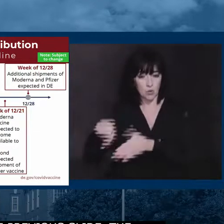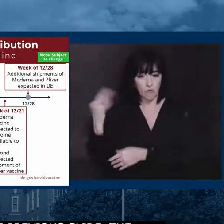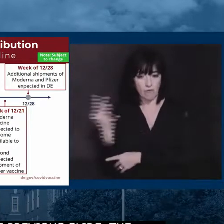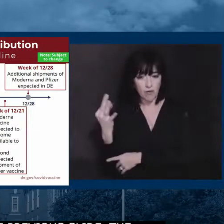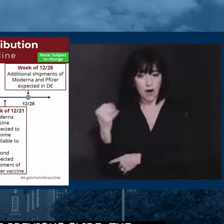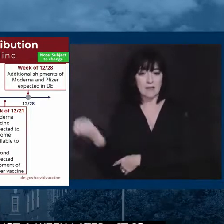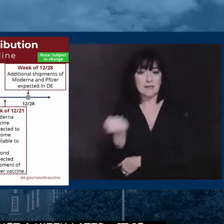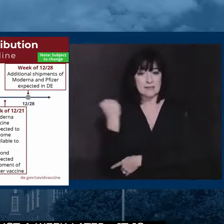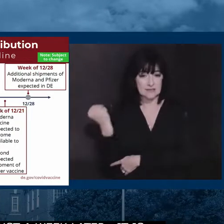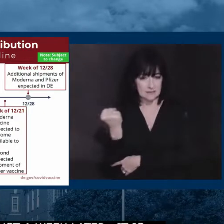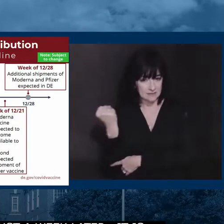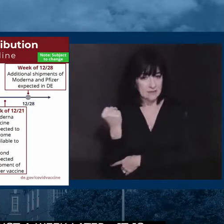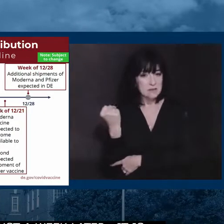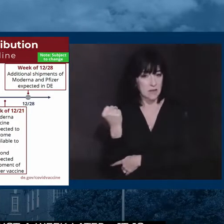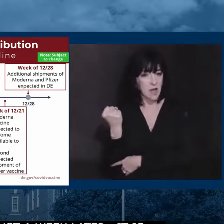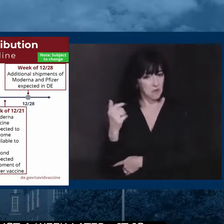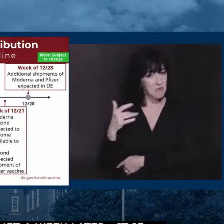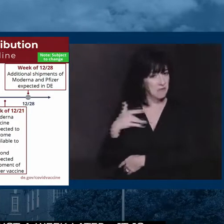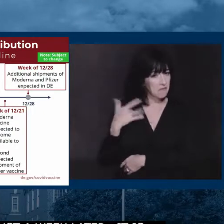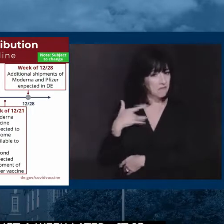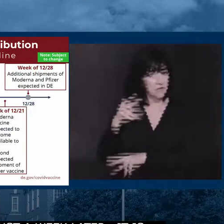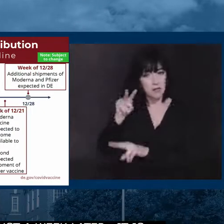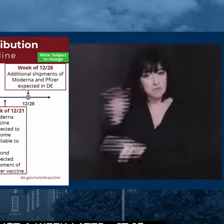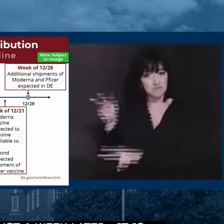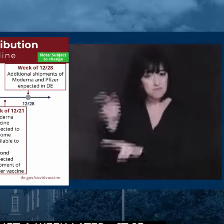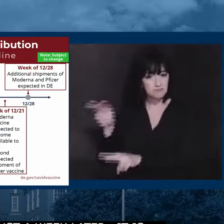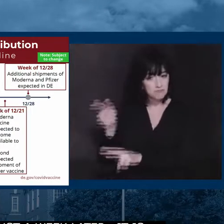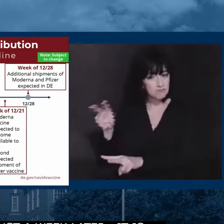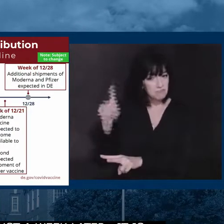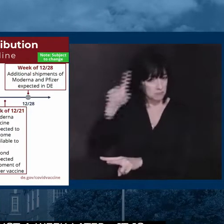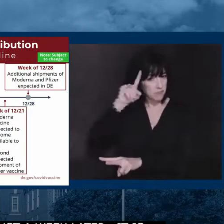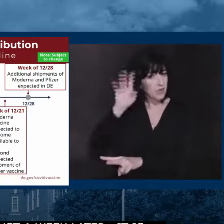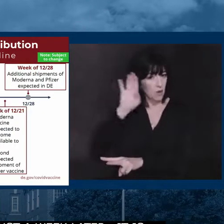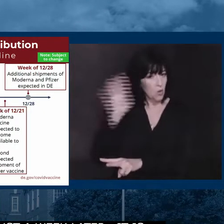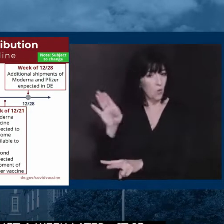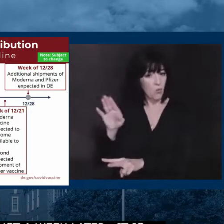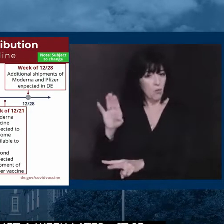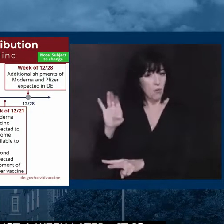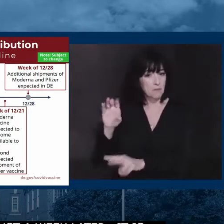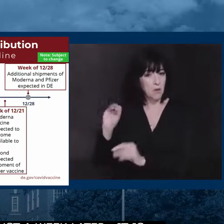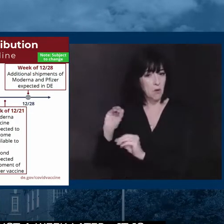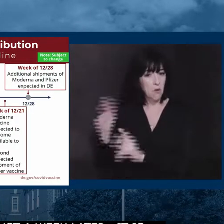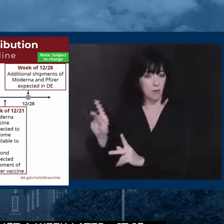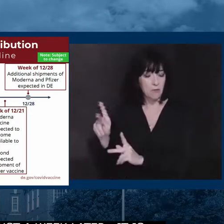Also very, very promising results, very effective. And